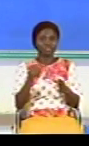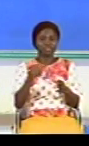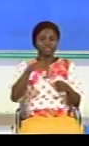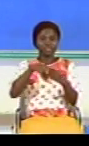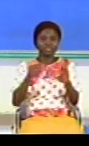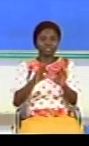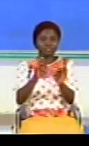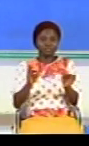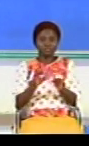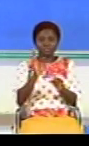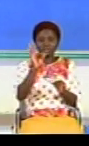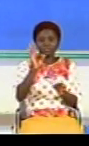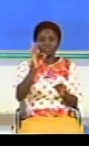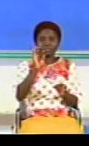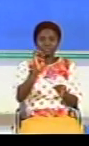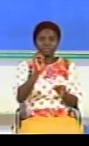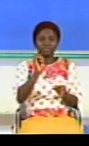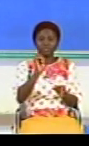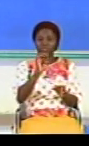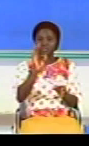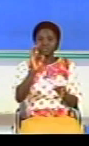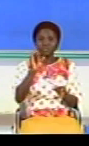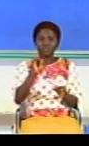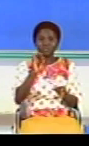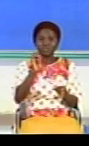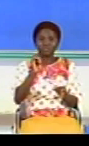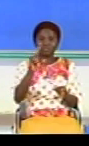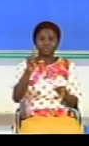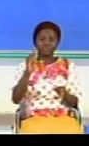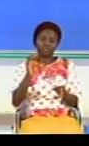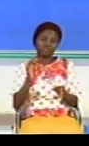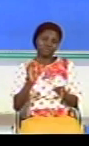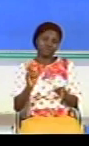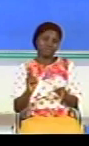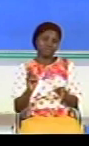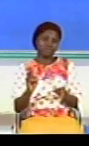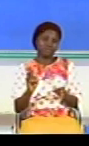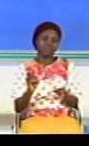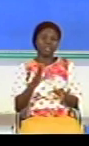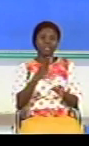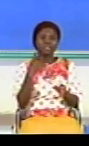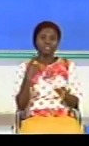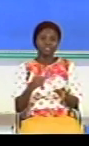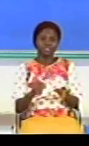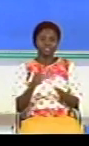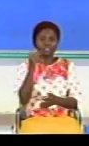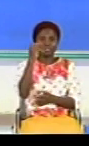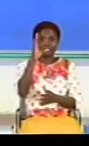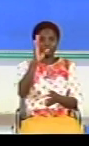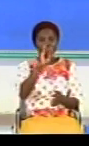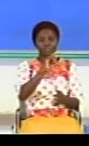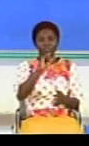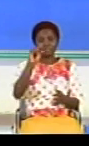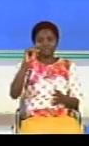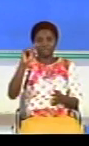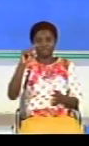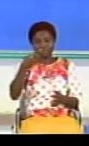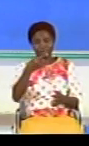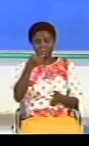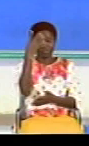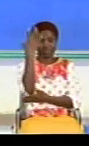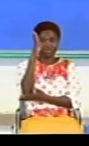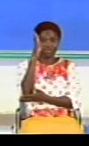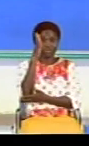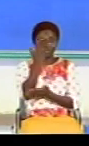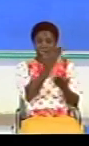spring, for the tree beareth a fruit, and the fig tree and the vine tree you do yield their